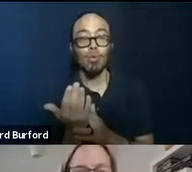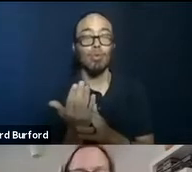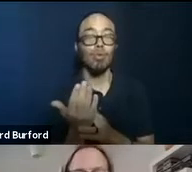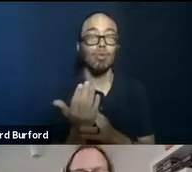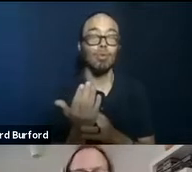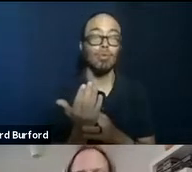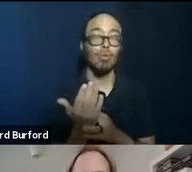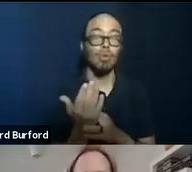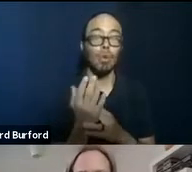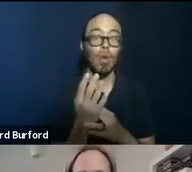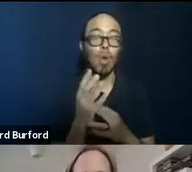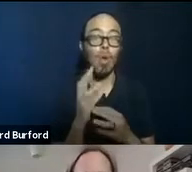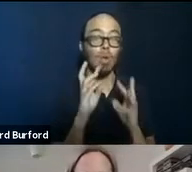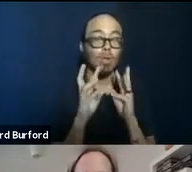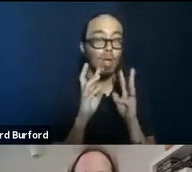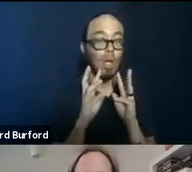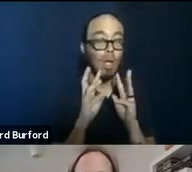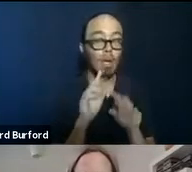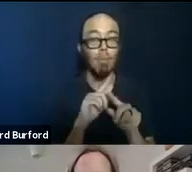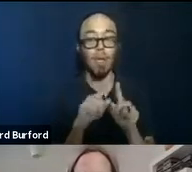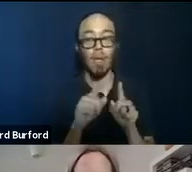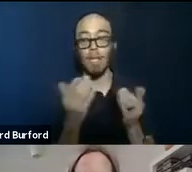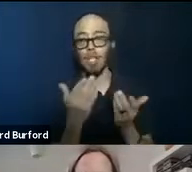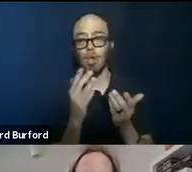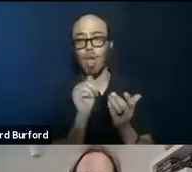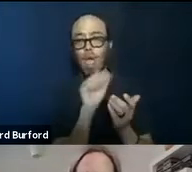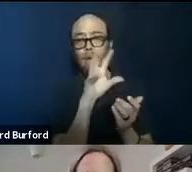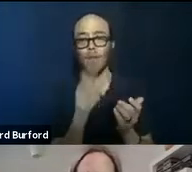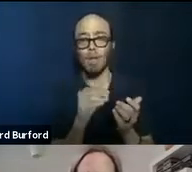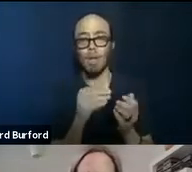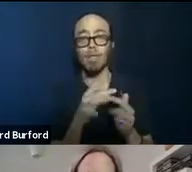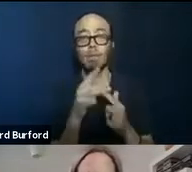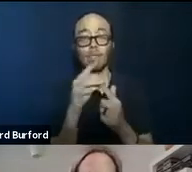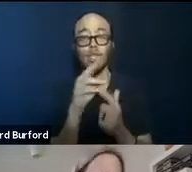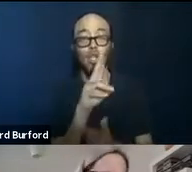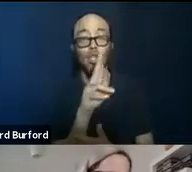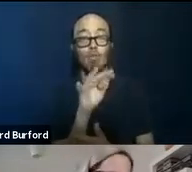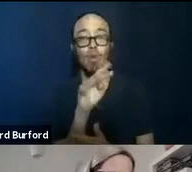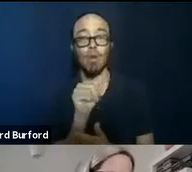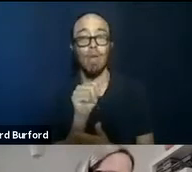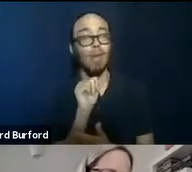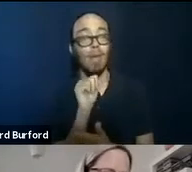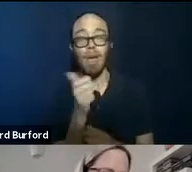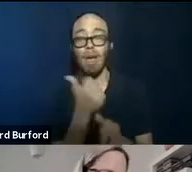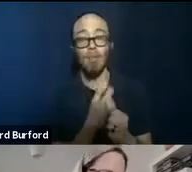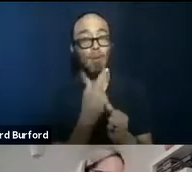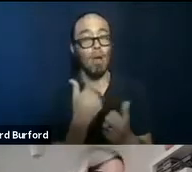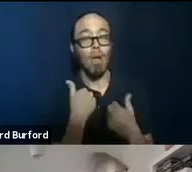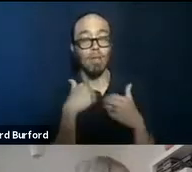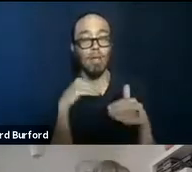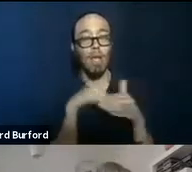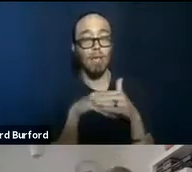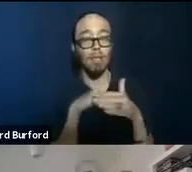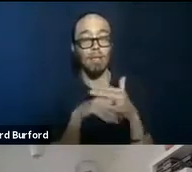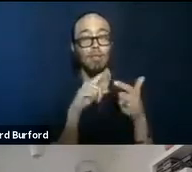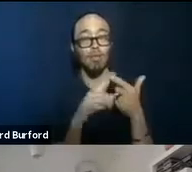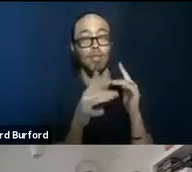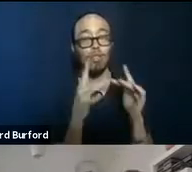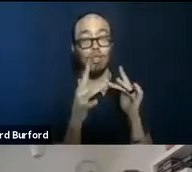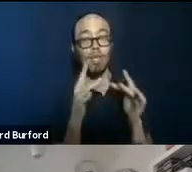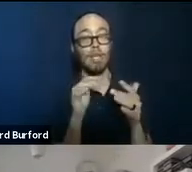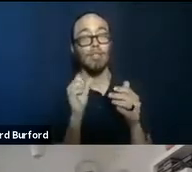WhatsApp, you know. But here in Africa, and especially in Rwanda, not everybody has access to internet so that you